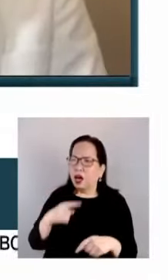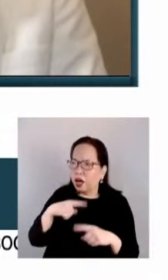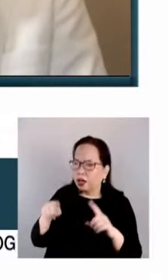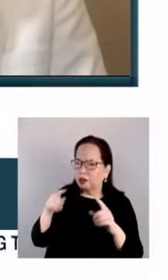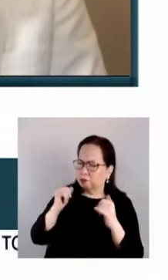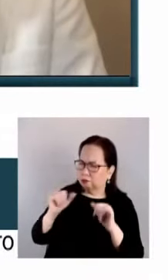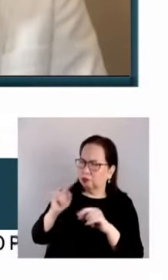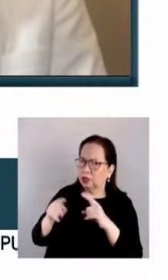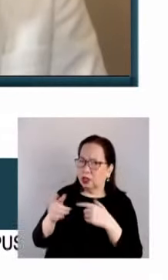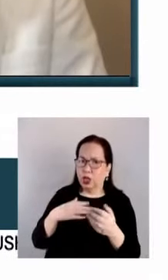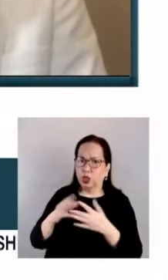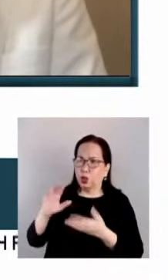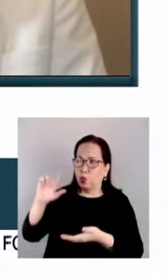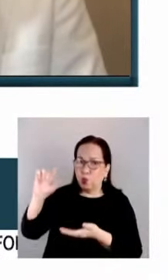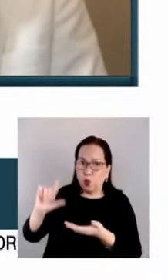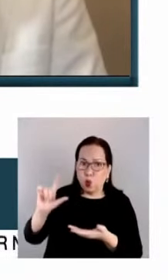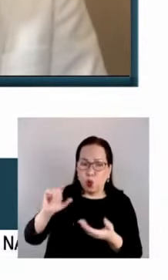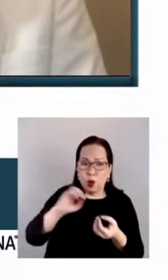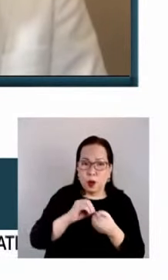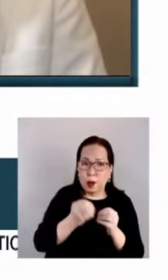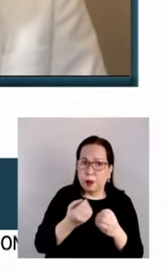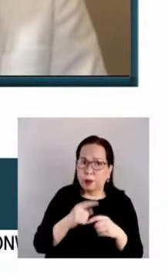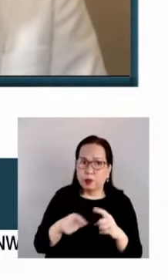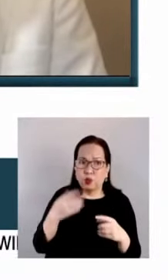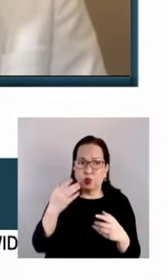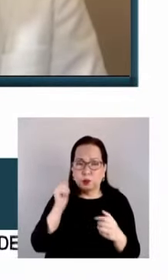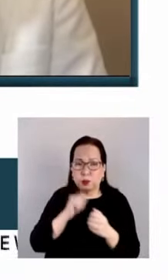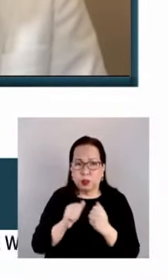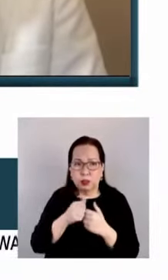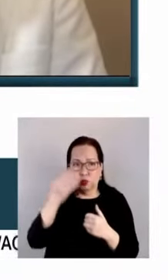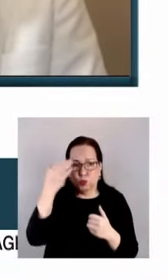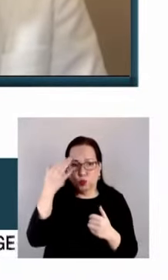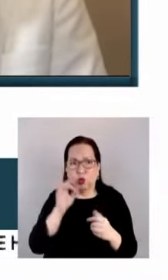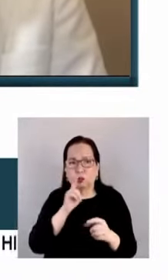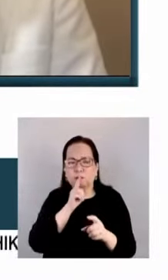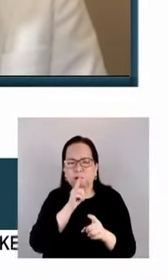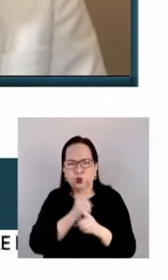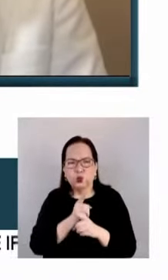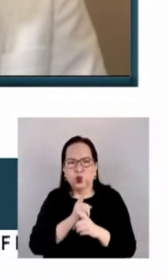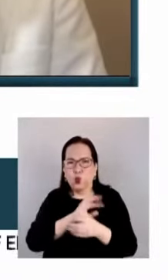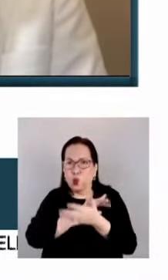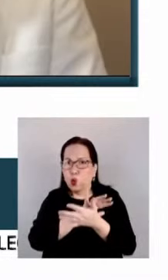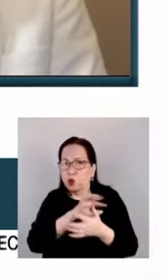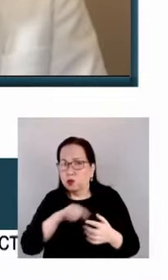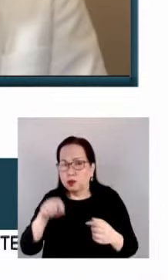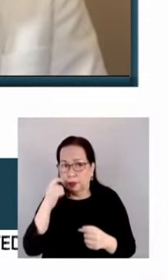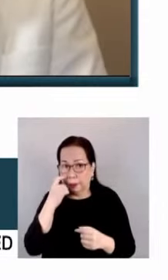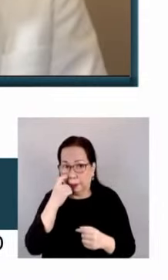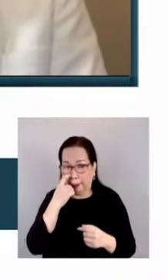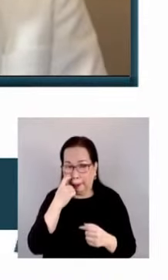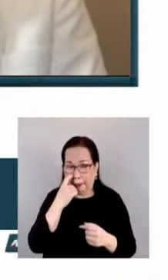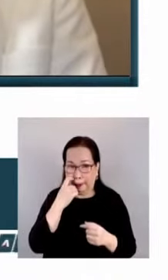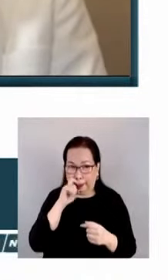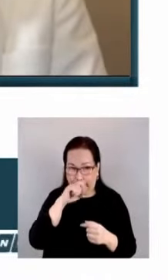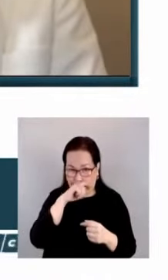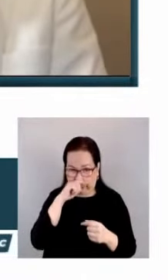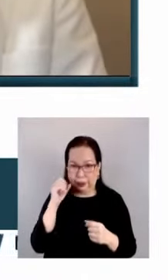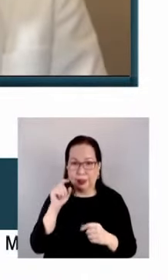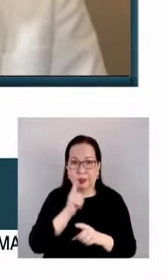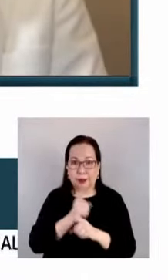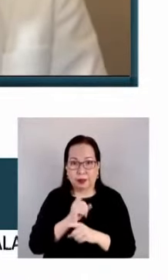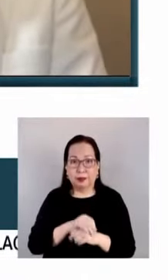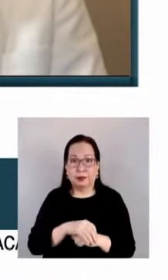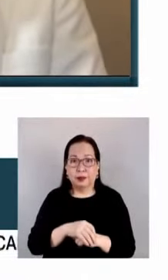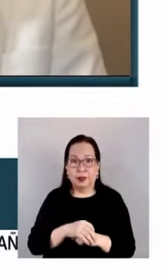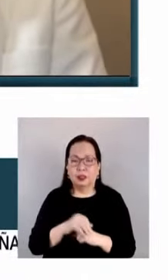the real COVID situation, because you have other parameters that you can look at as well. The most